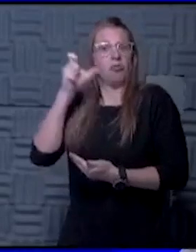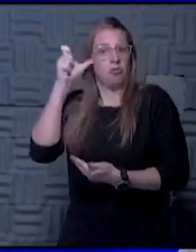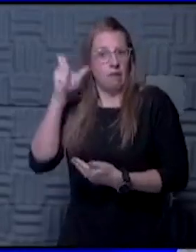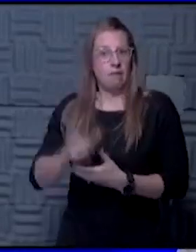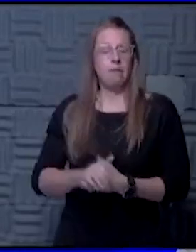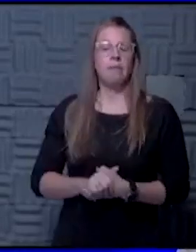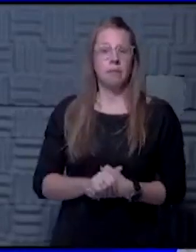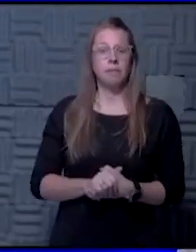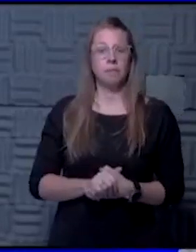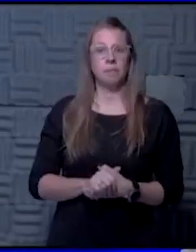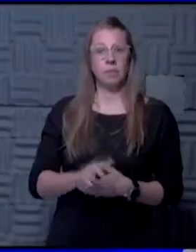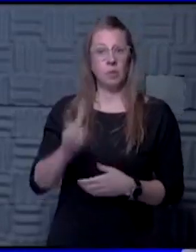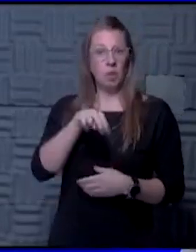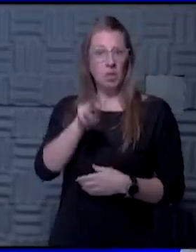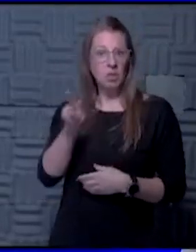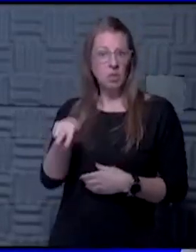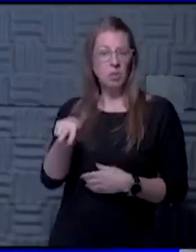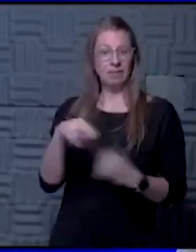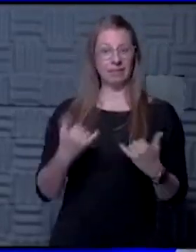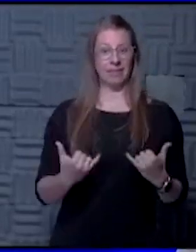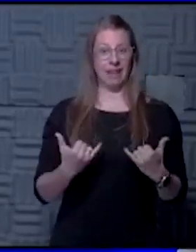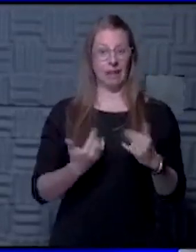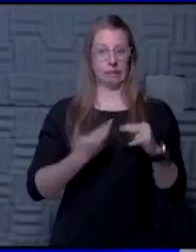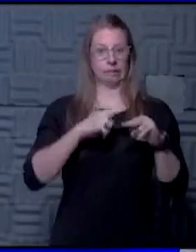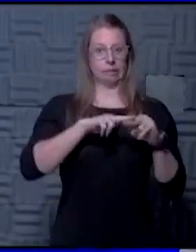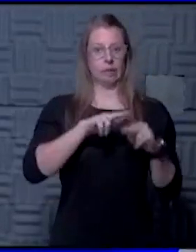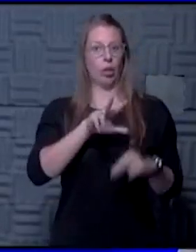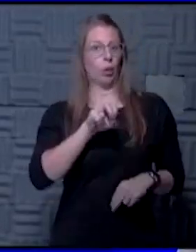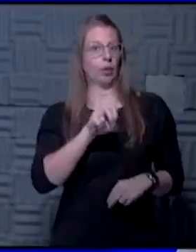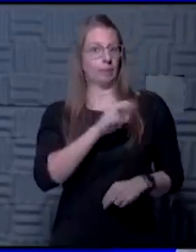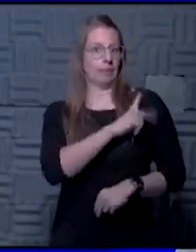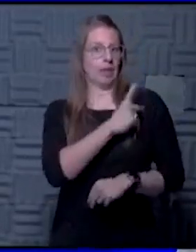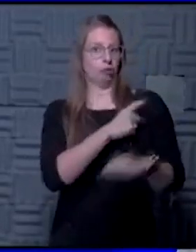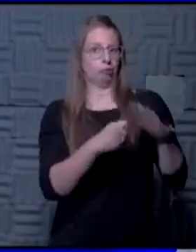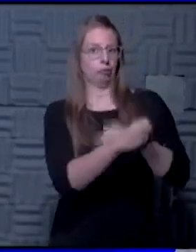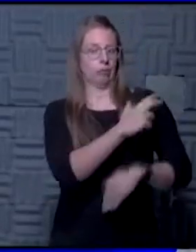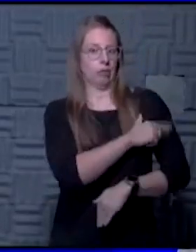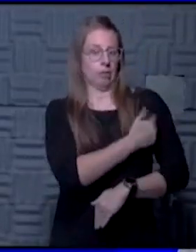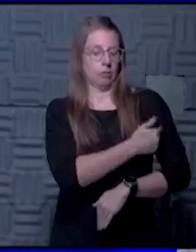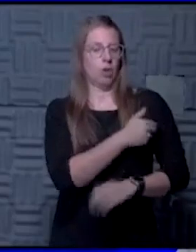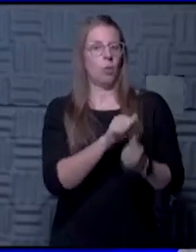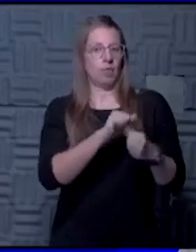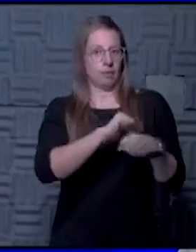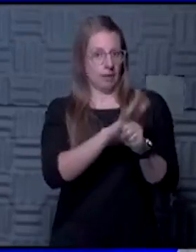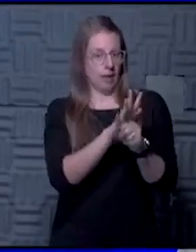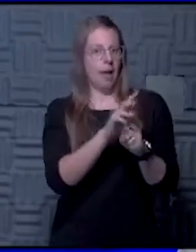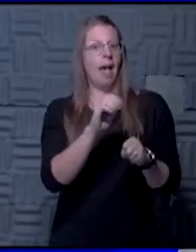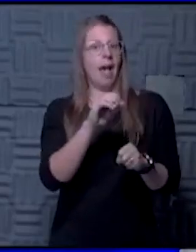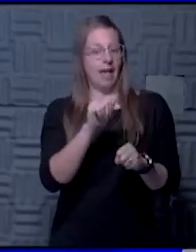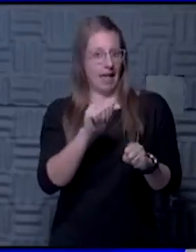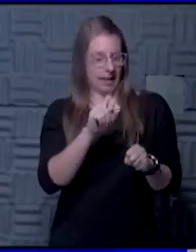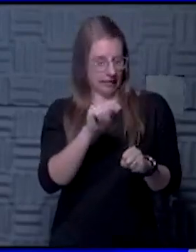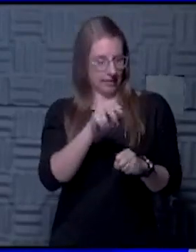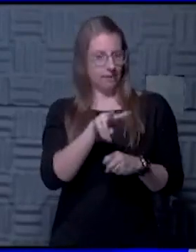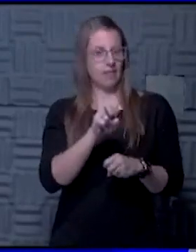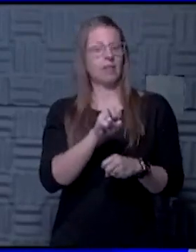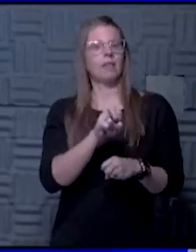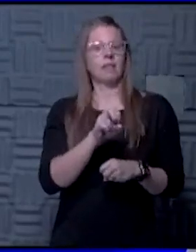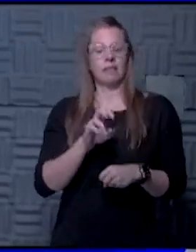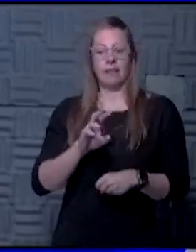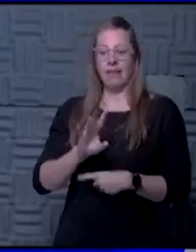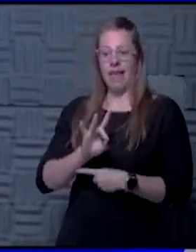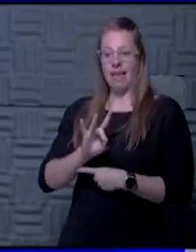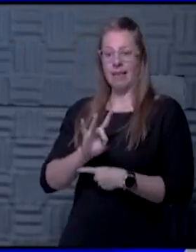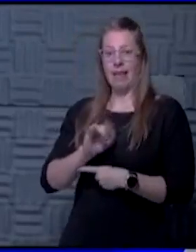yesterday, 22. Today they're back up to 30 patients in the hospital with active COVID. 7 of those in the ICU and 6 of those are